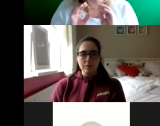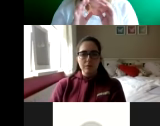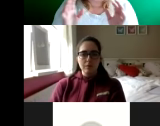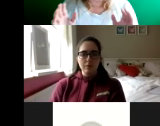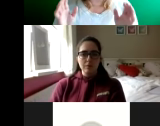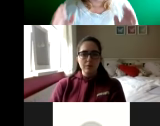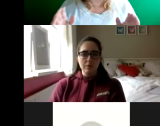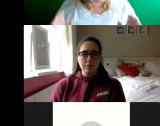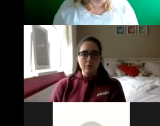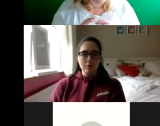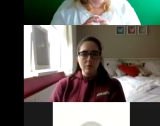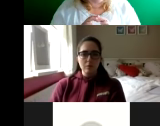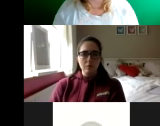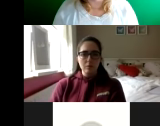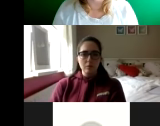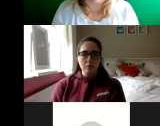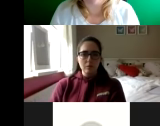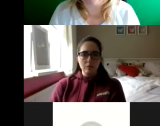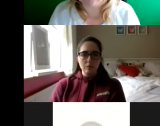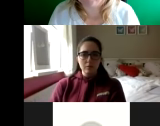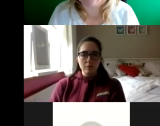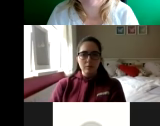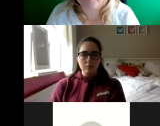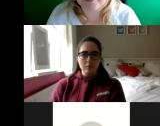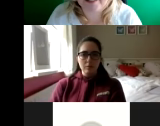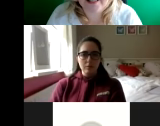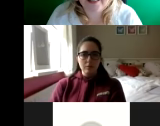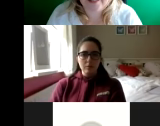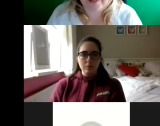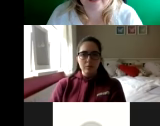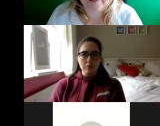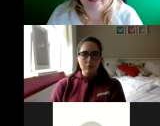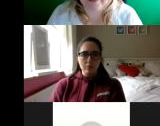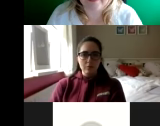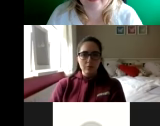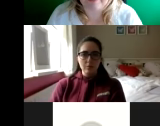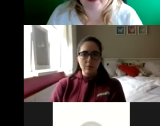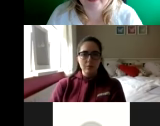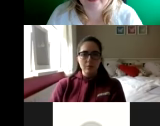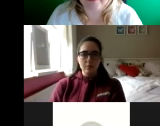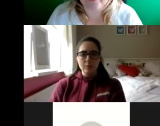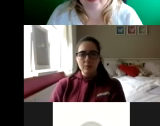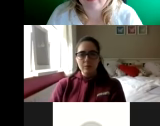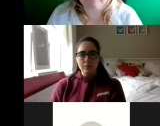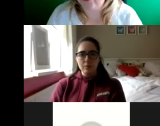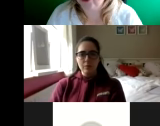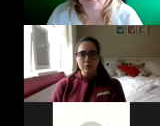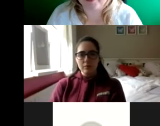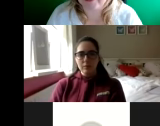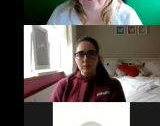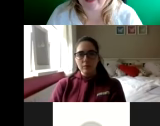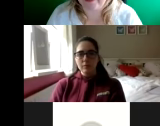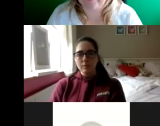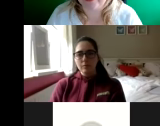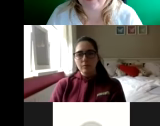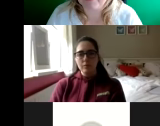judge was being really, truly going beyond the beyond and being kind to this person. And the deaf person just